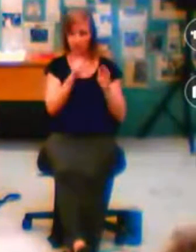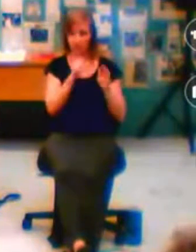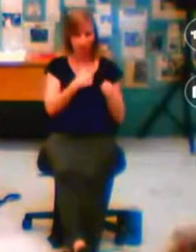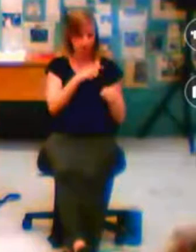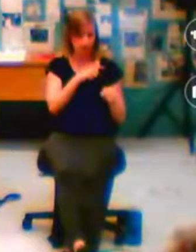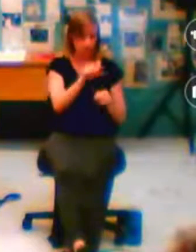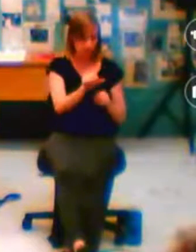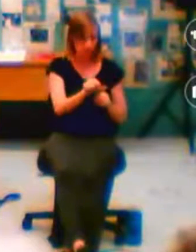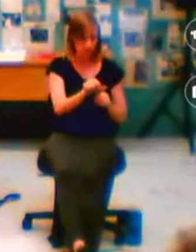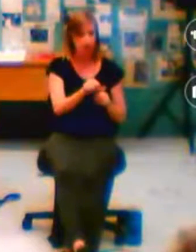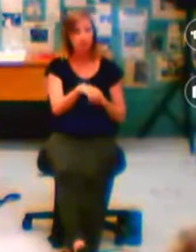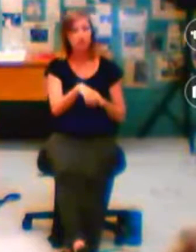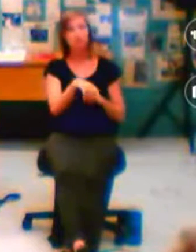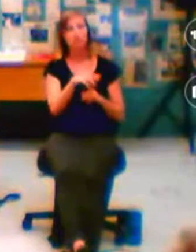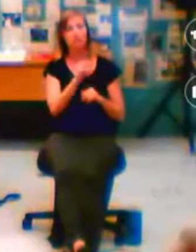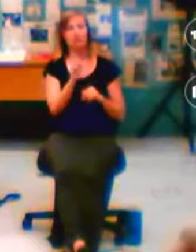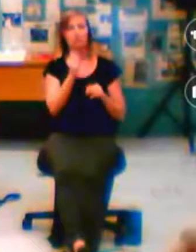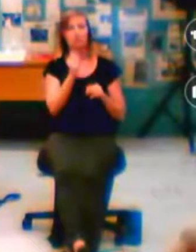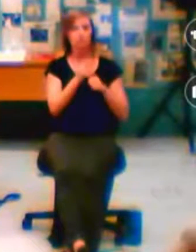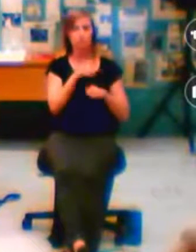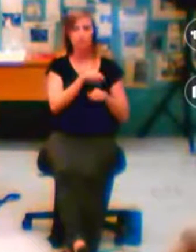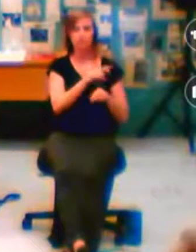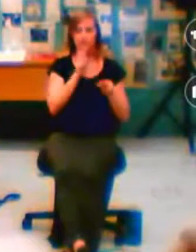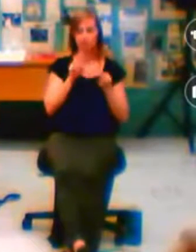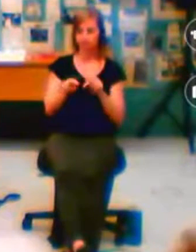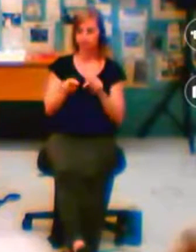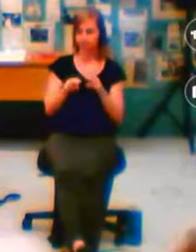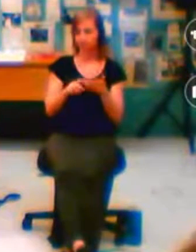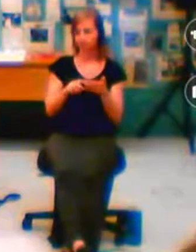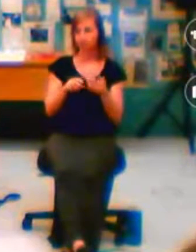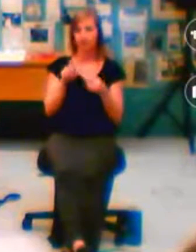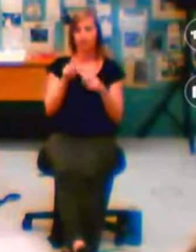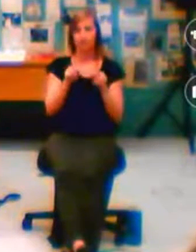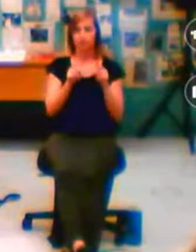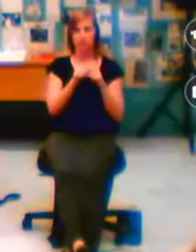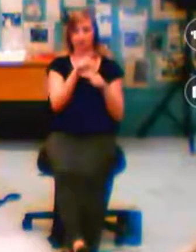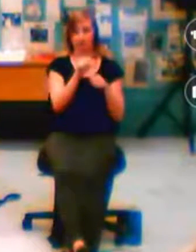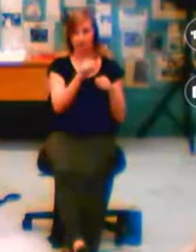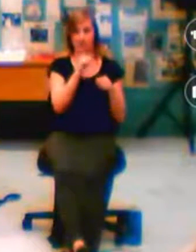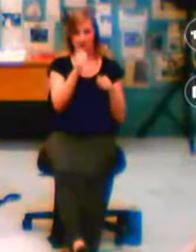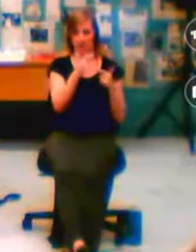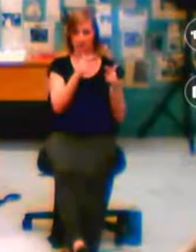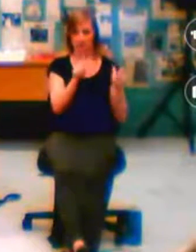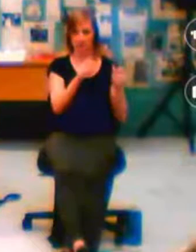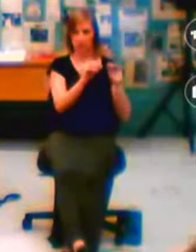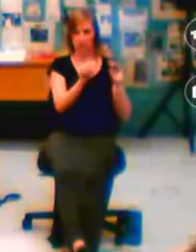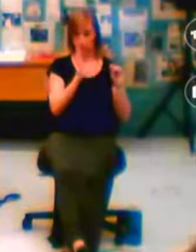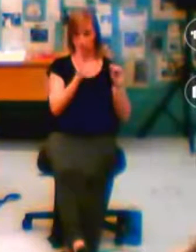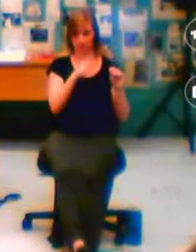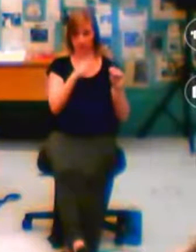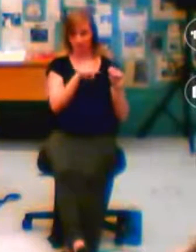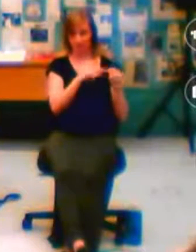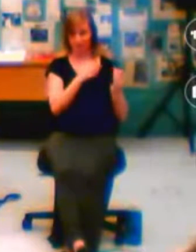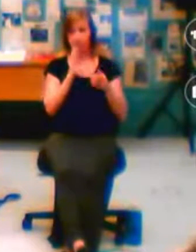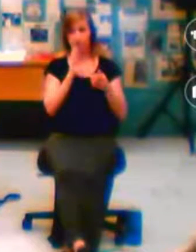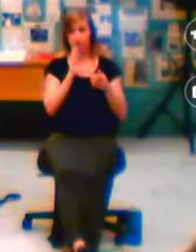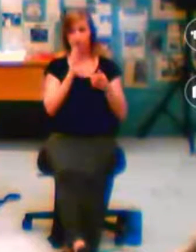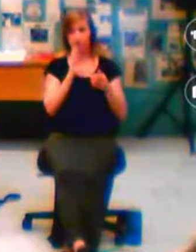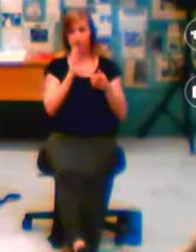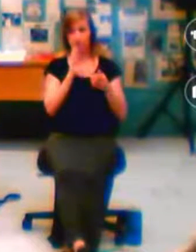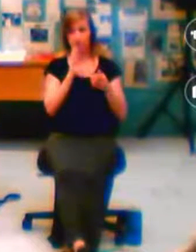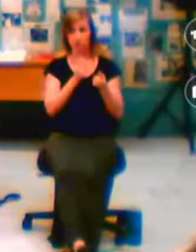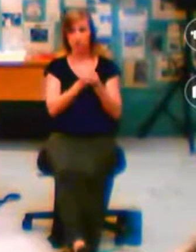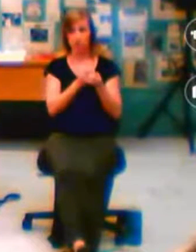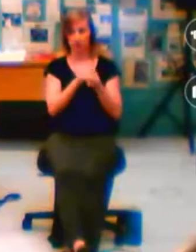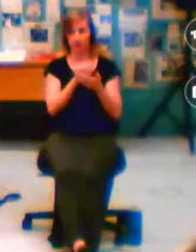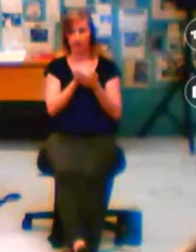Yeah, and so there was about whether the population as a whole, which the majority of people in the state don't have disabilities,